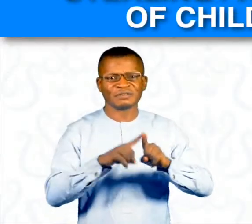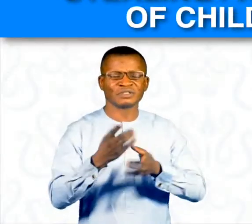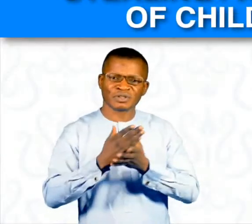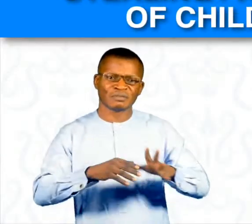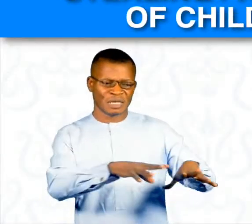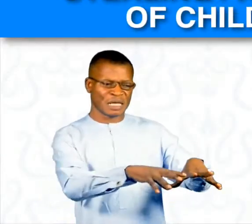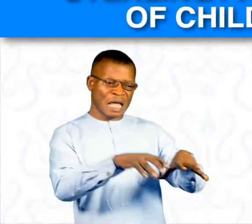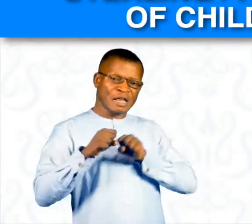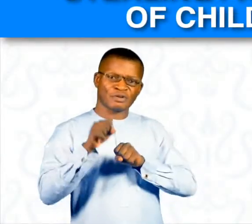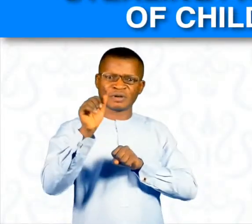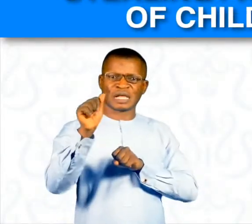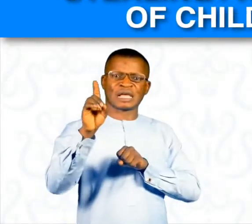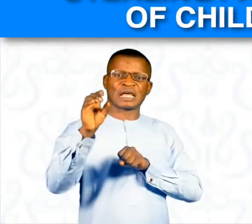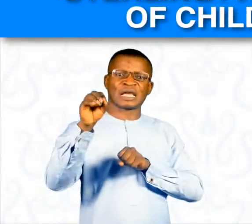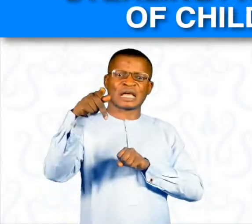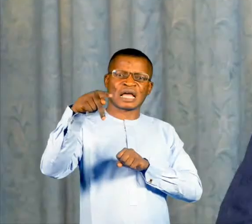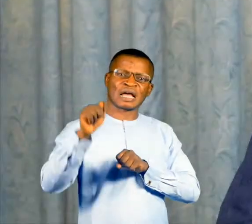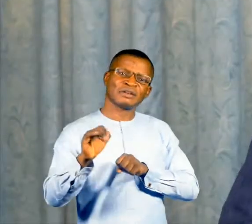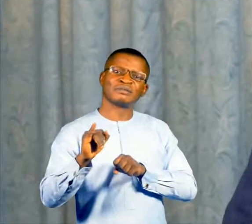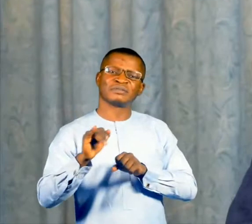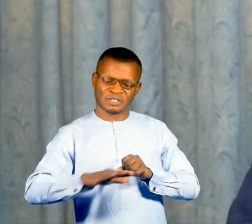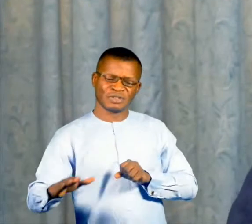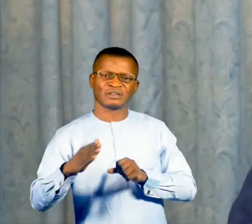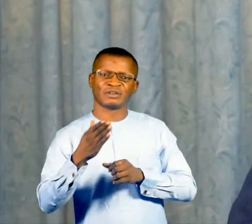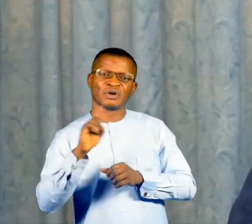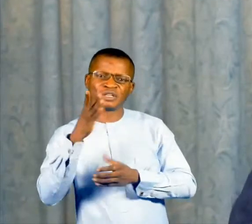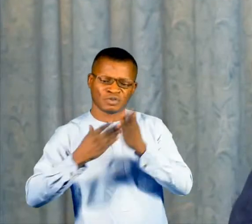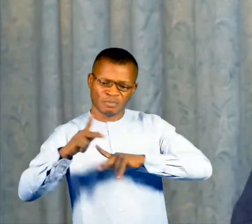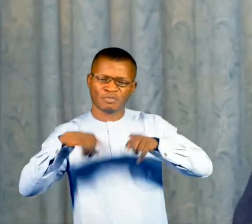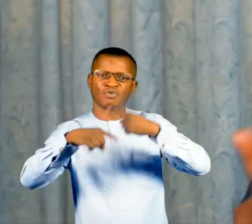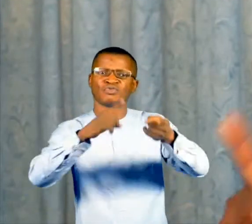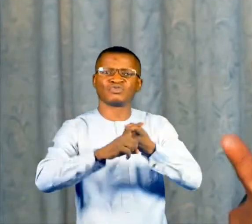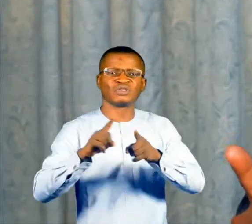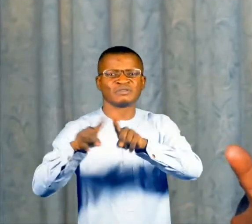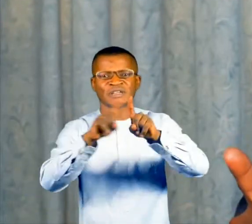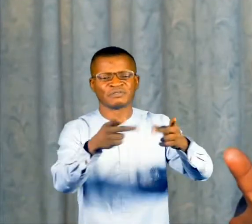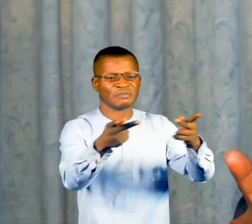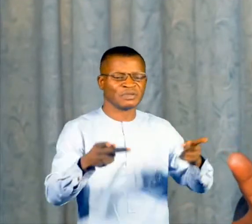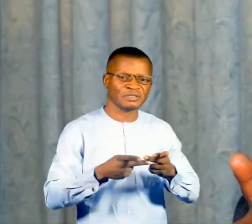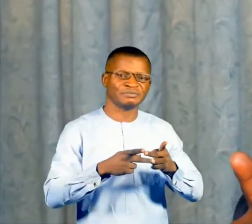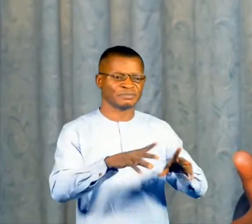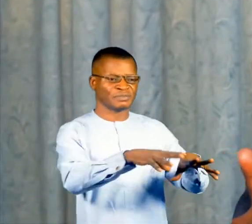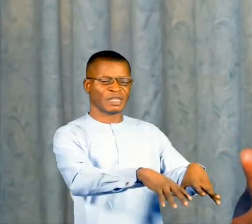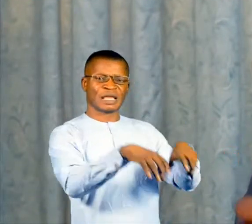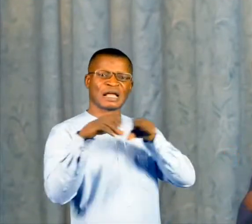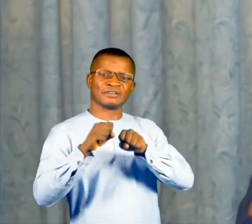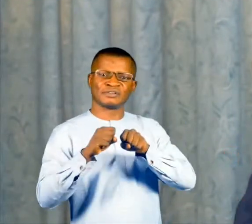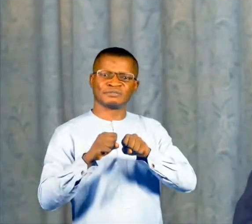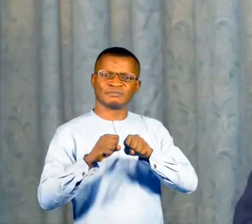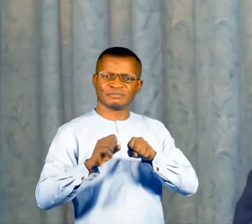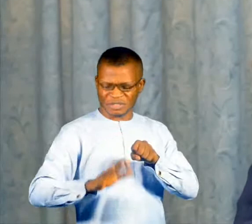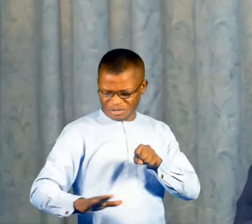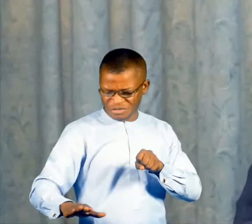of children, abduction of children, where people go to some places, they